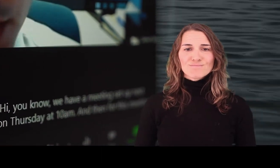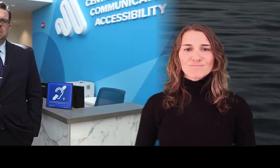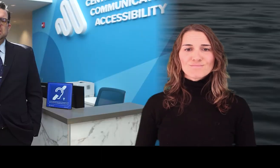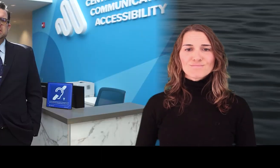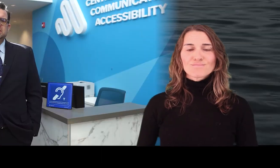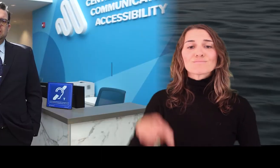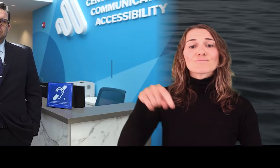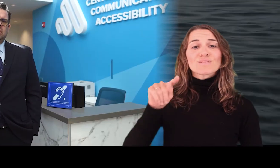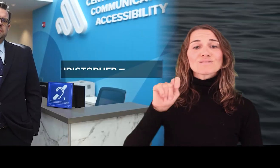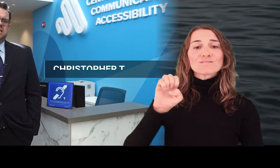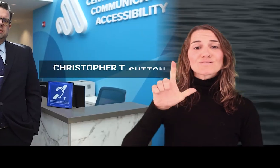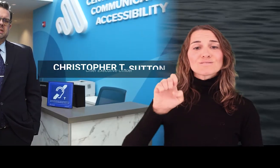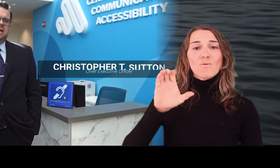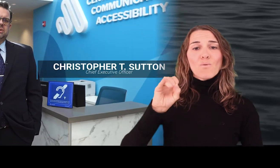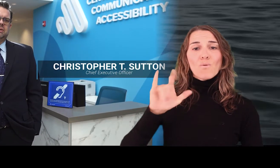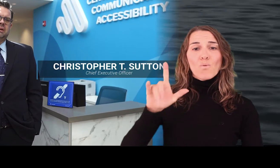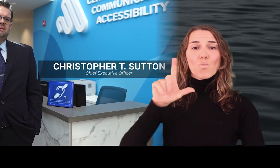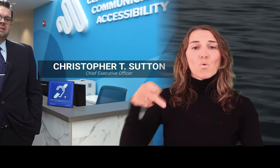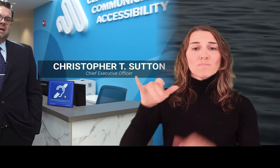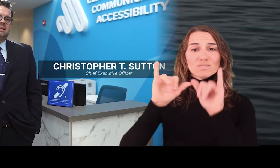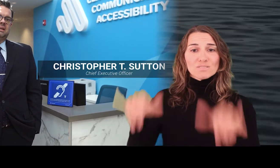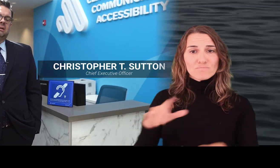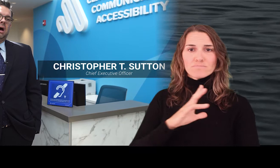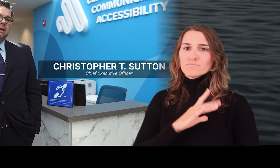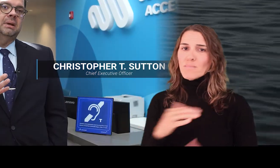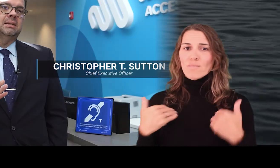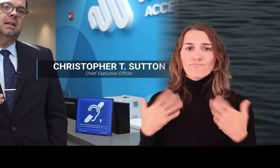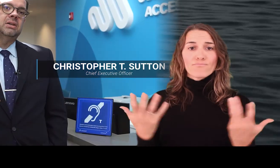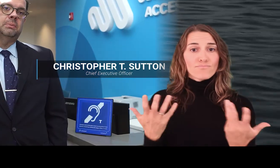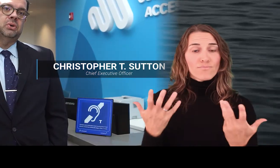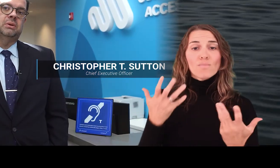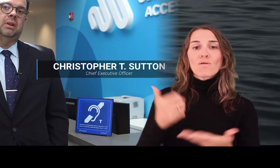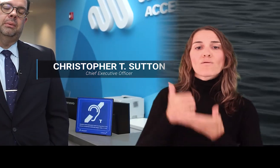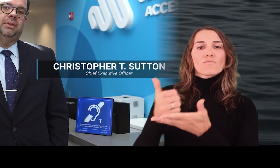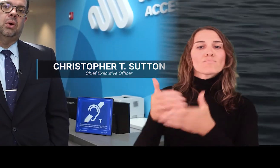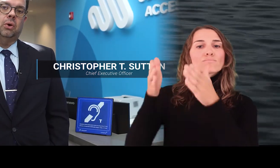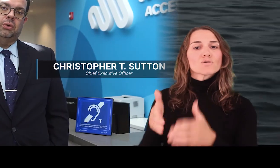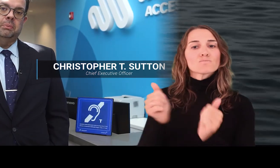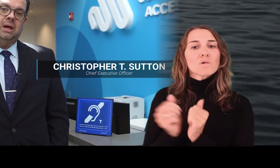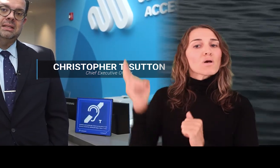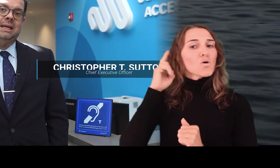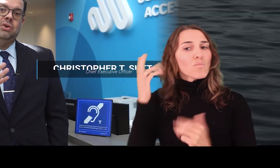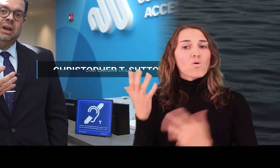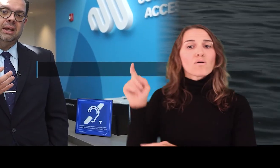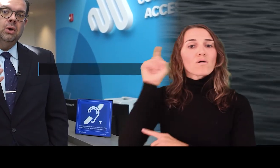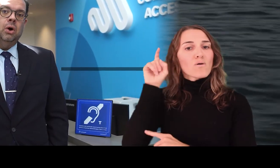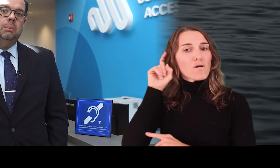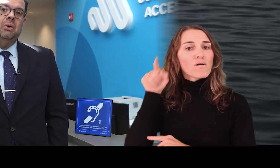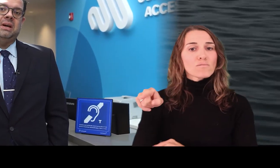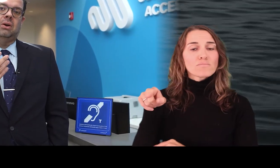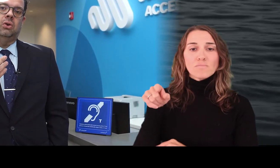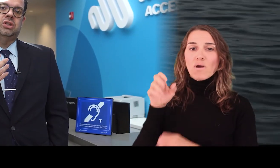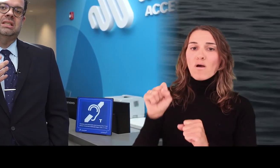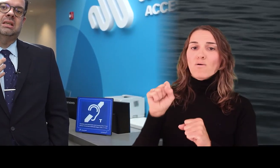screens. So the telecoil loop system is actually a really fantastic item because it allows a person with a cochlear implant, a hearing aid,